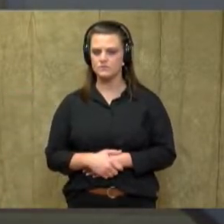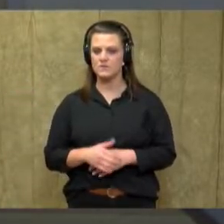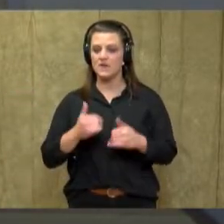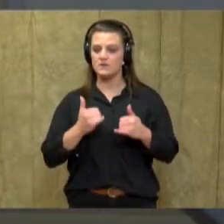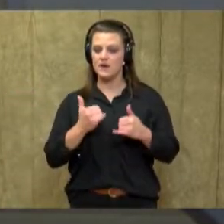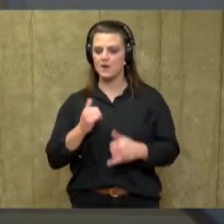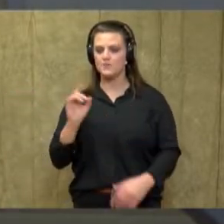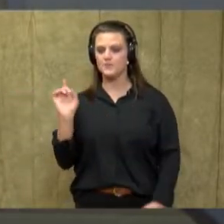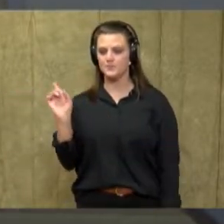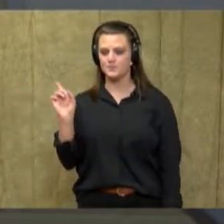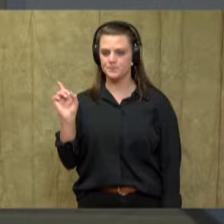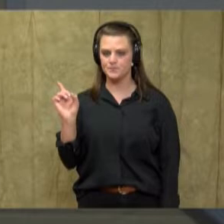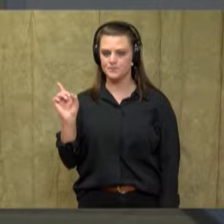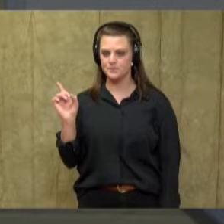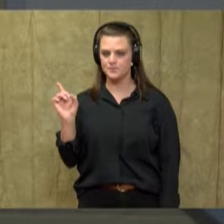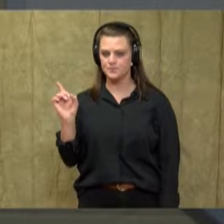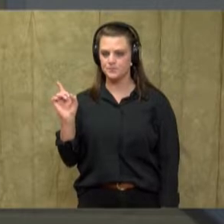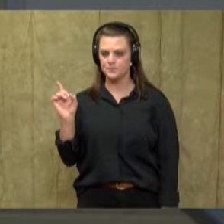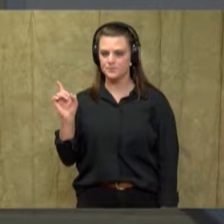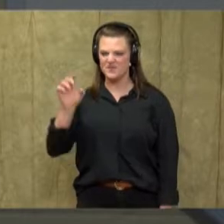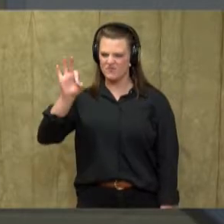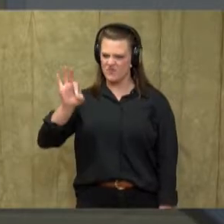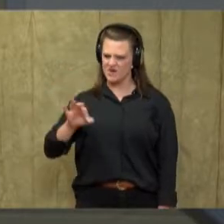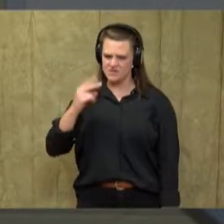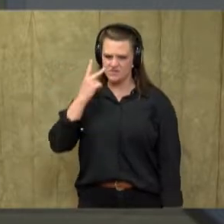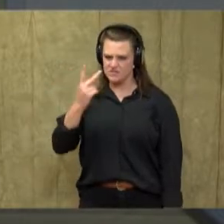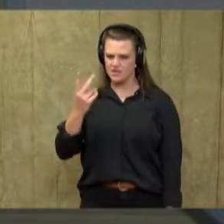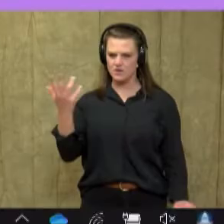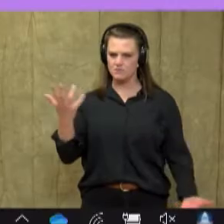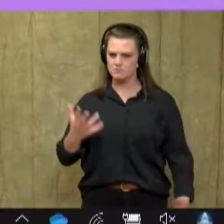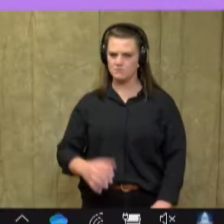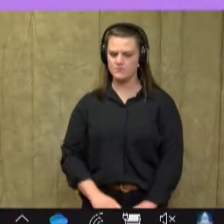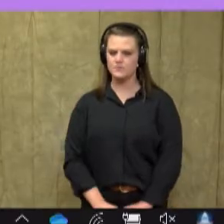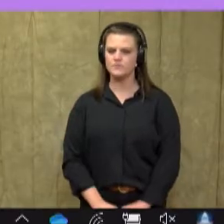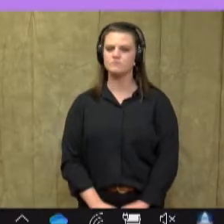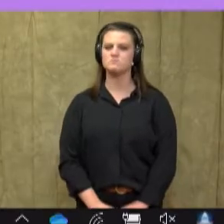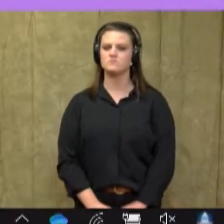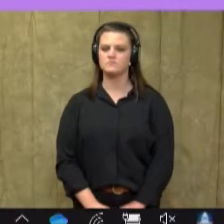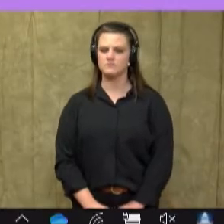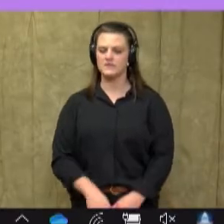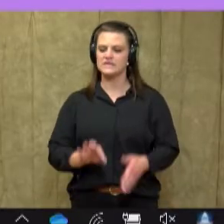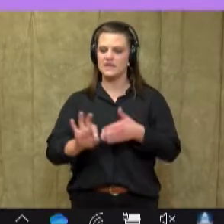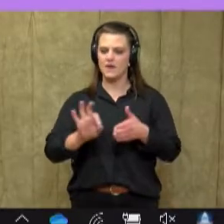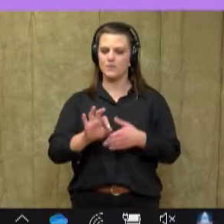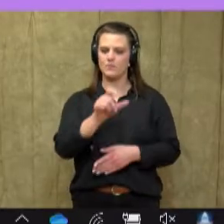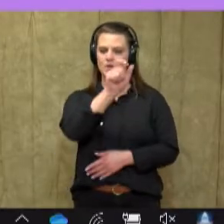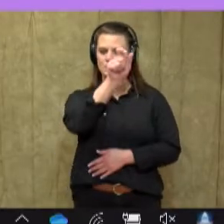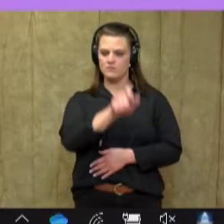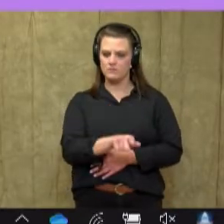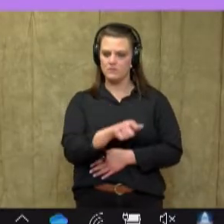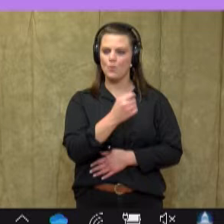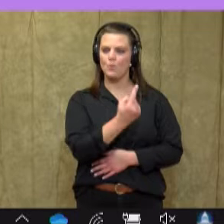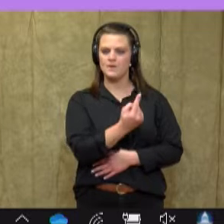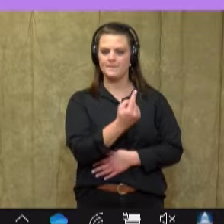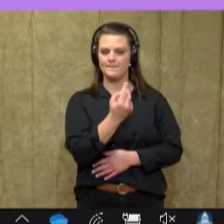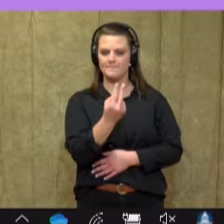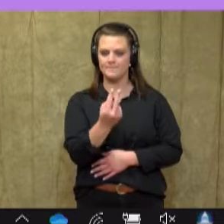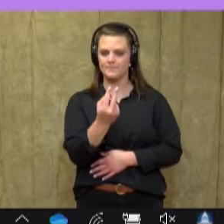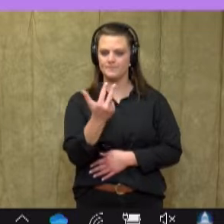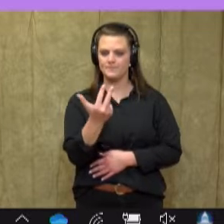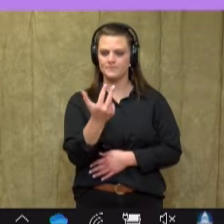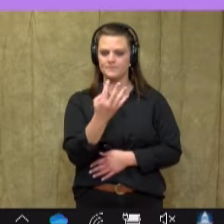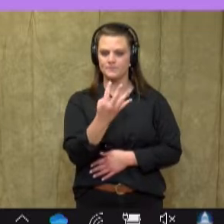one. What fraction do you see over here? Well, let's count. 1, 2,